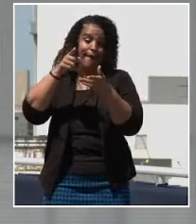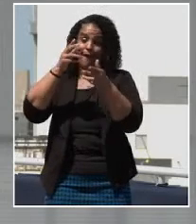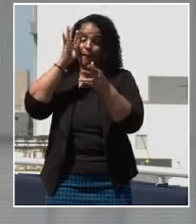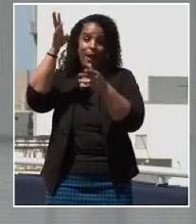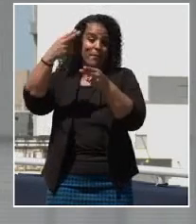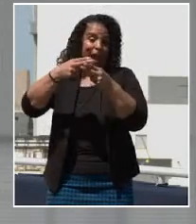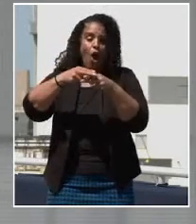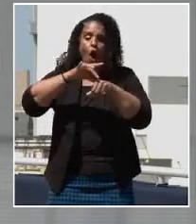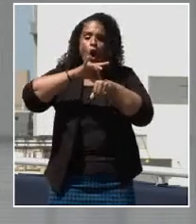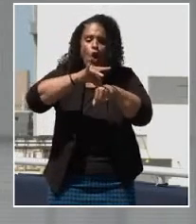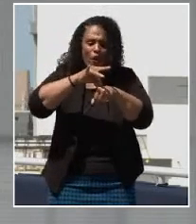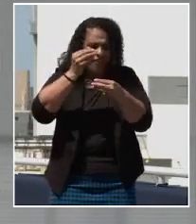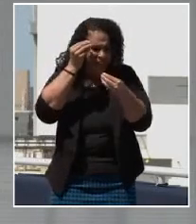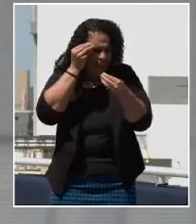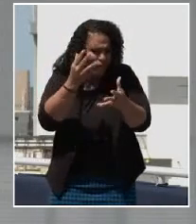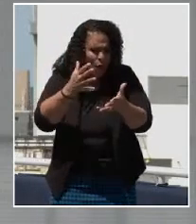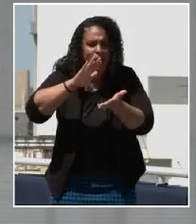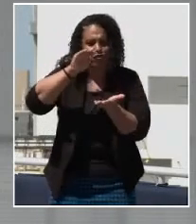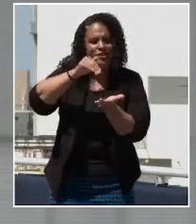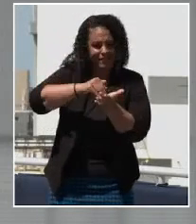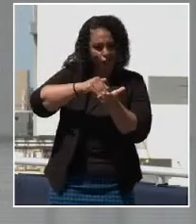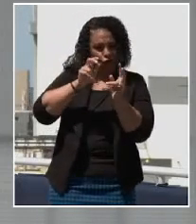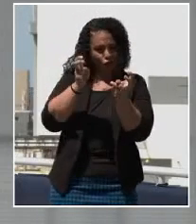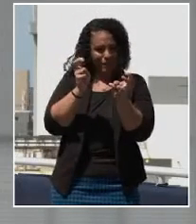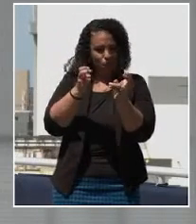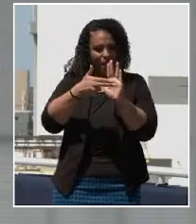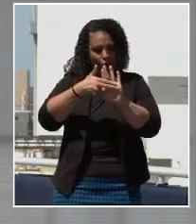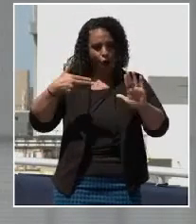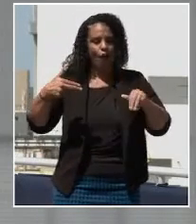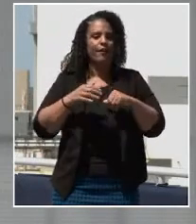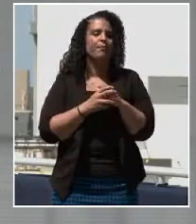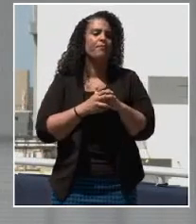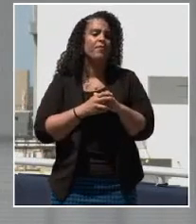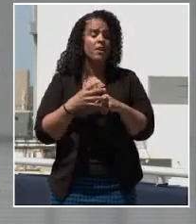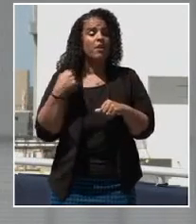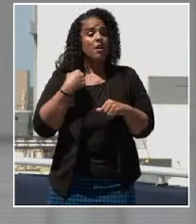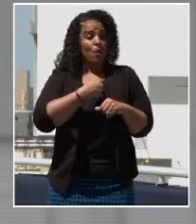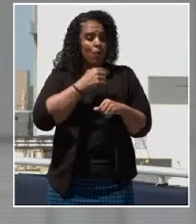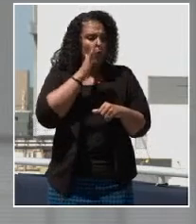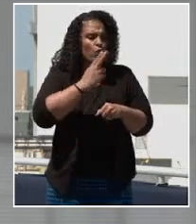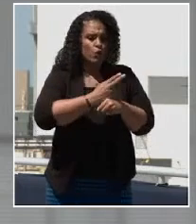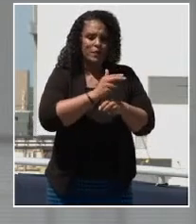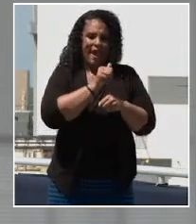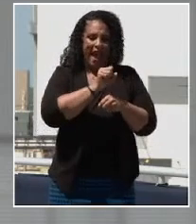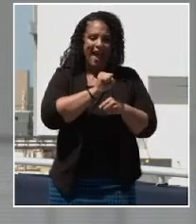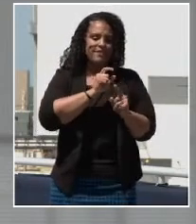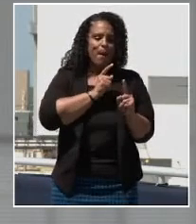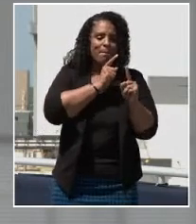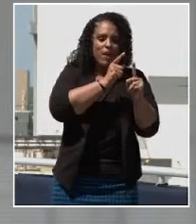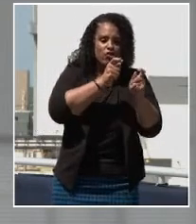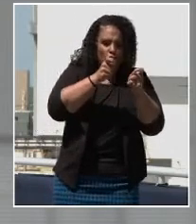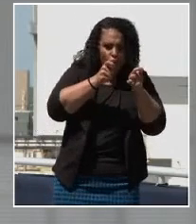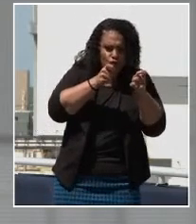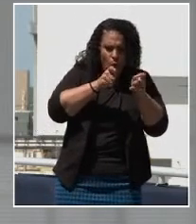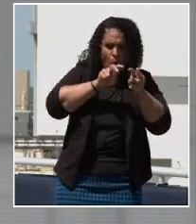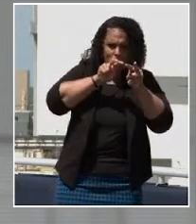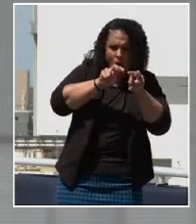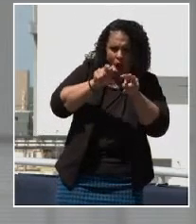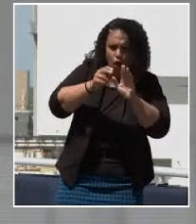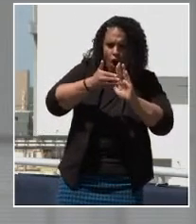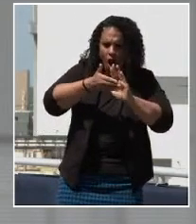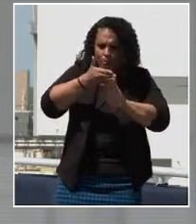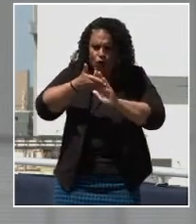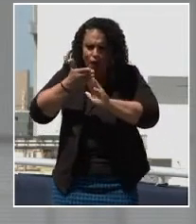it's a Earth information center and we'll use it as a mission control to monitor